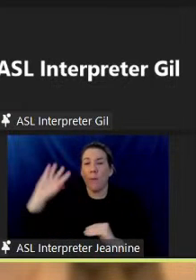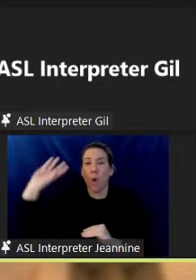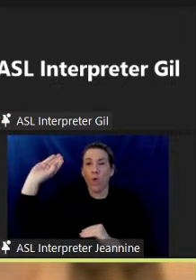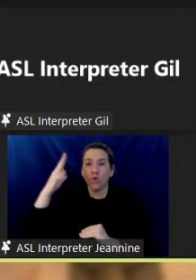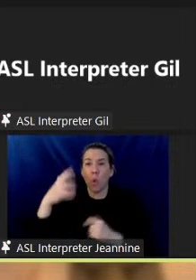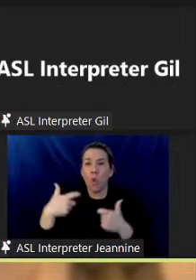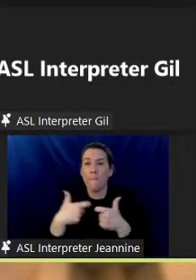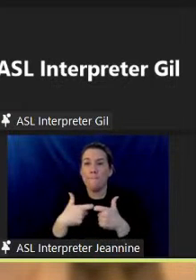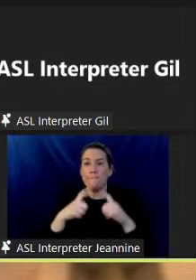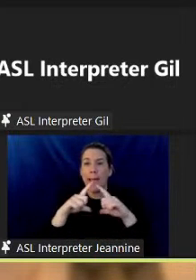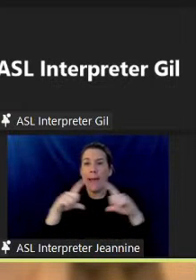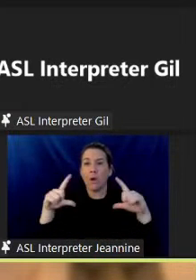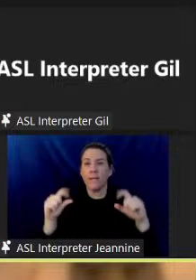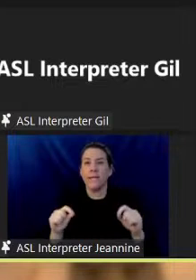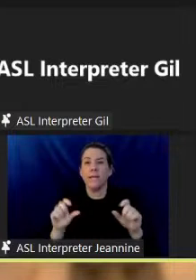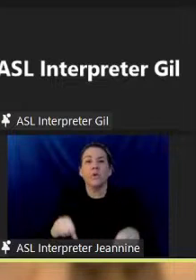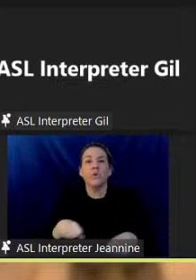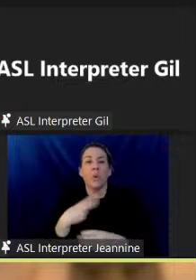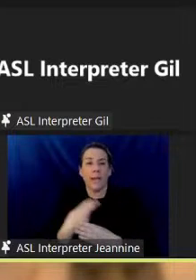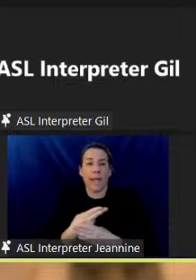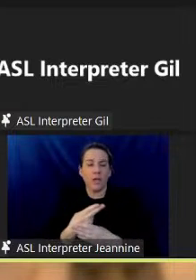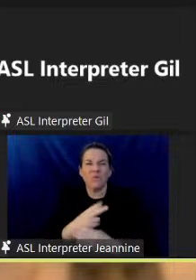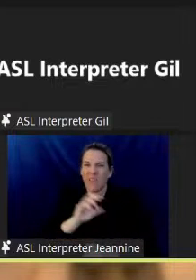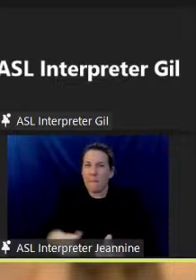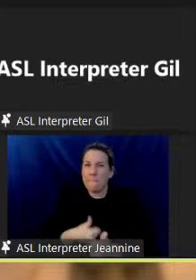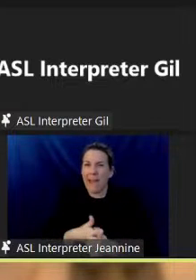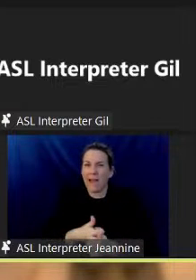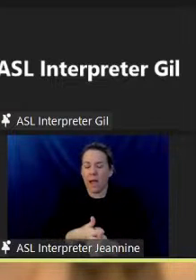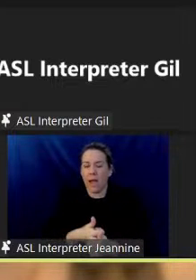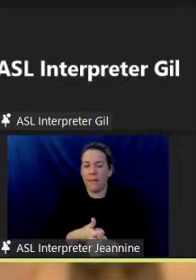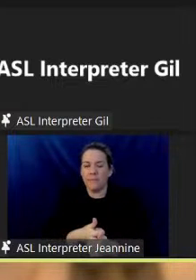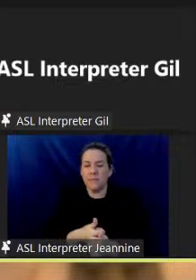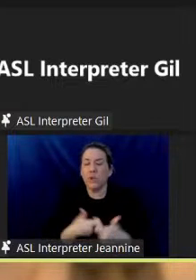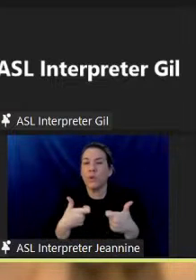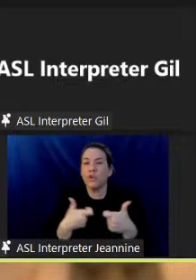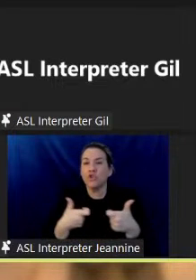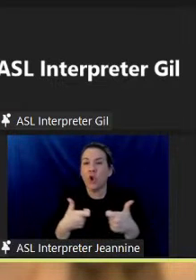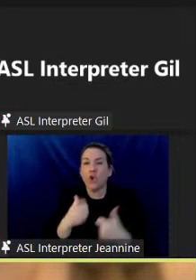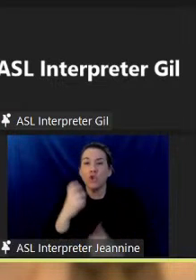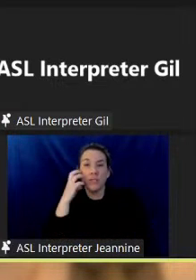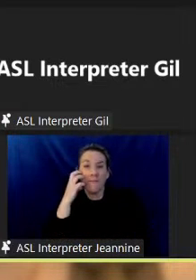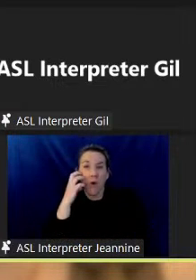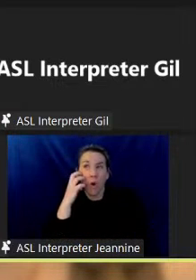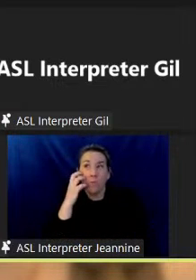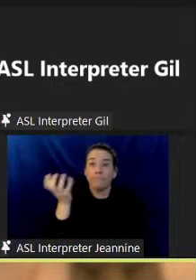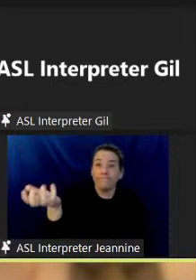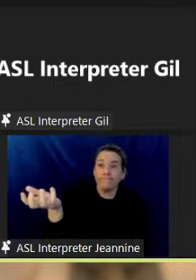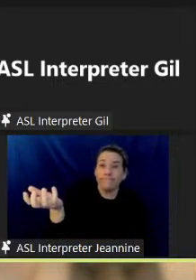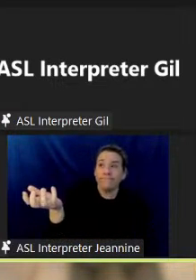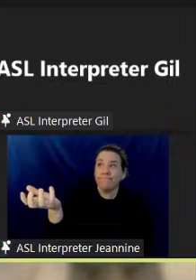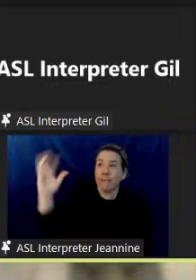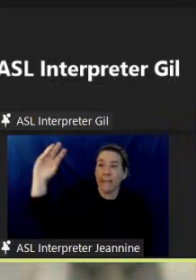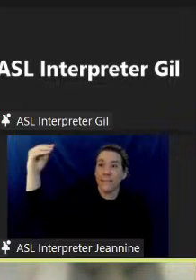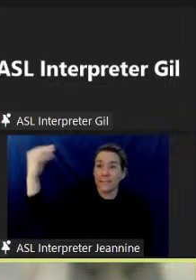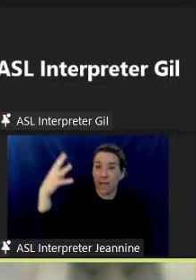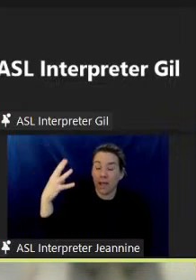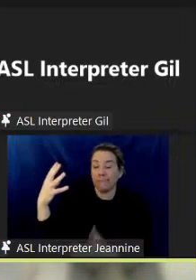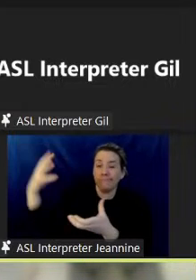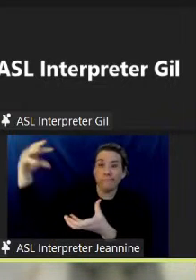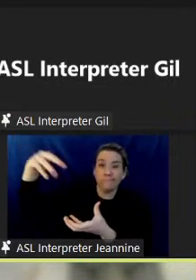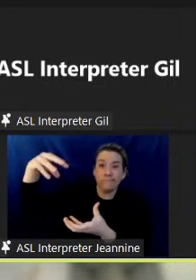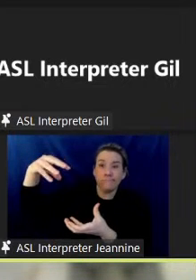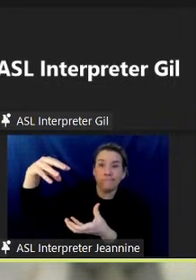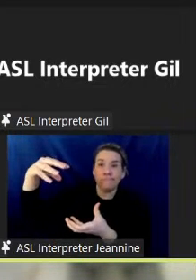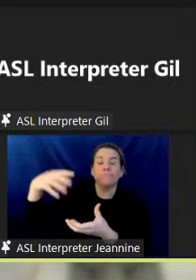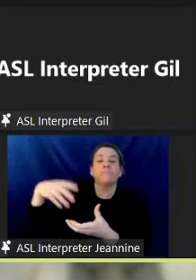type things that you can use for recharging your cell phone and then sticking it in the sun and getting it charged again to